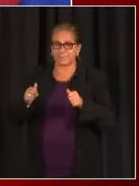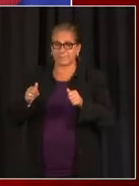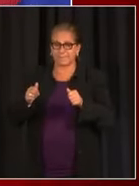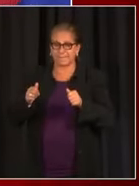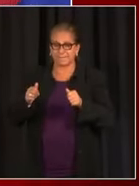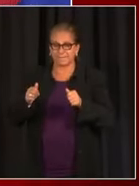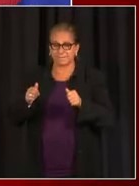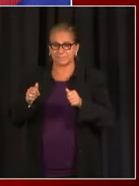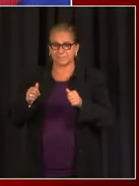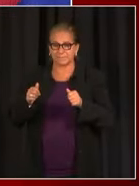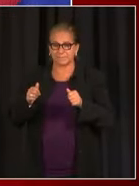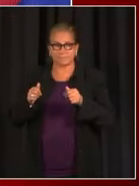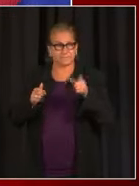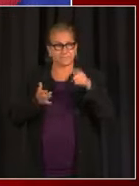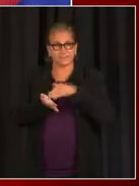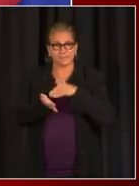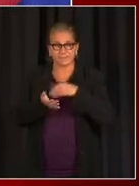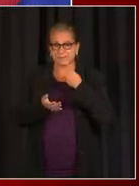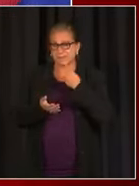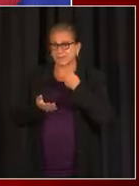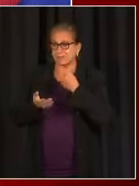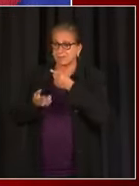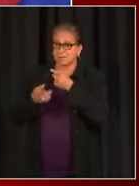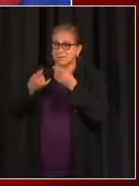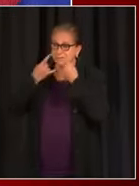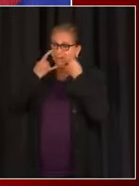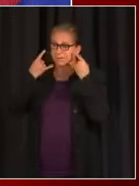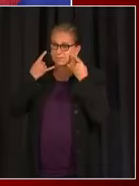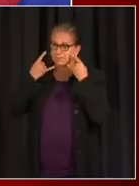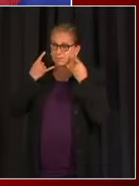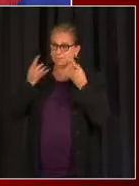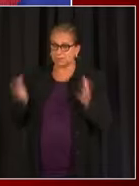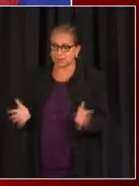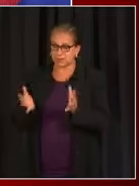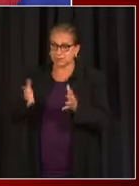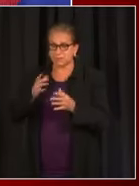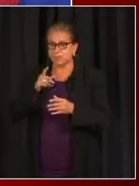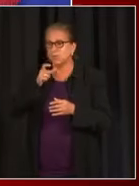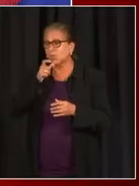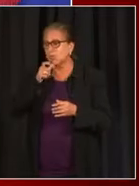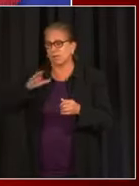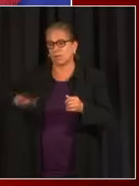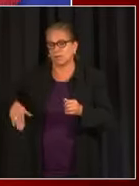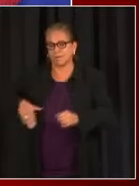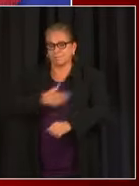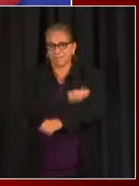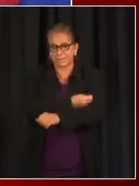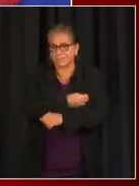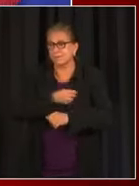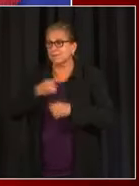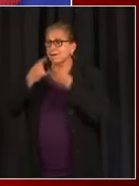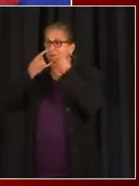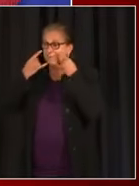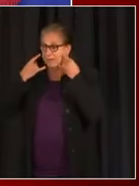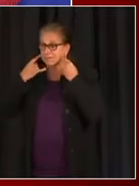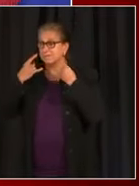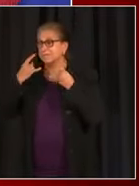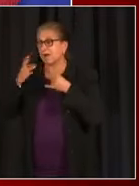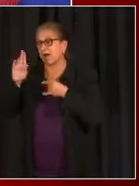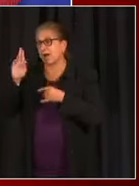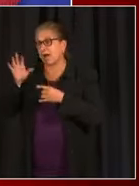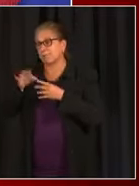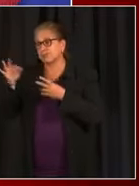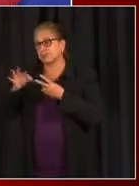we need to do it in DC, they have a very easy time telling their customers and their workers the same thing. So we